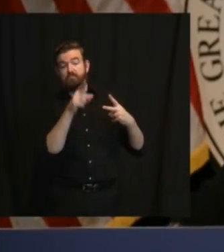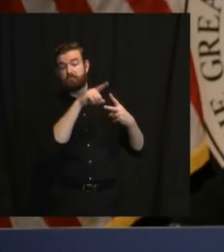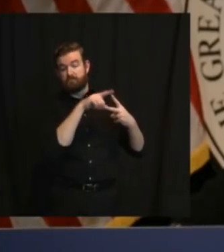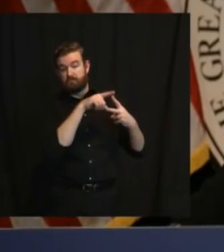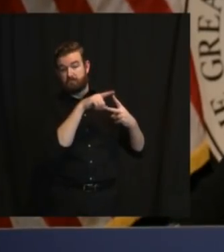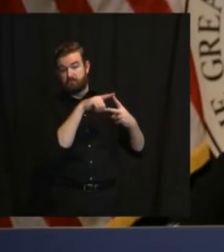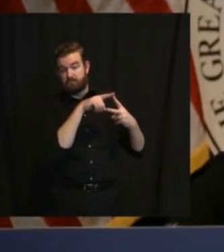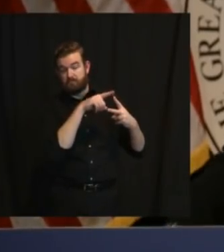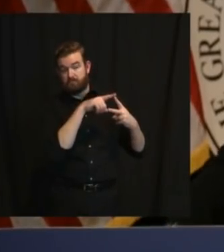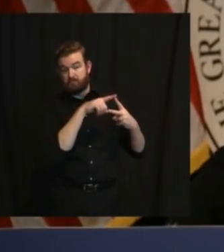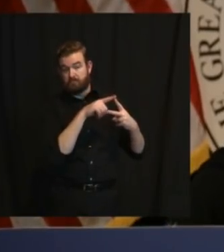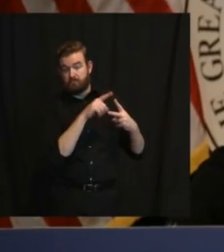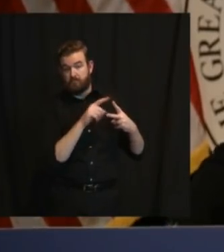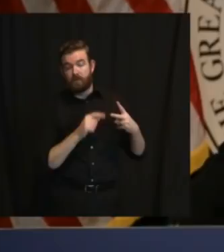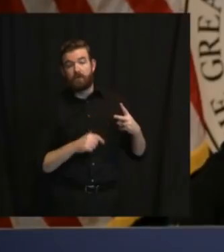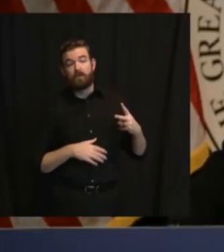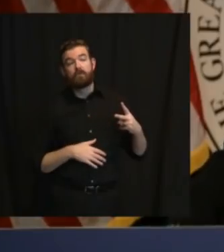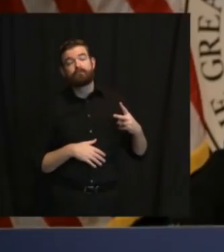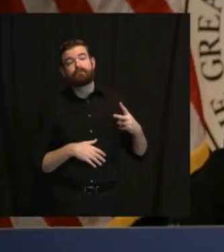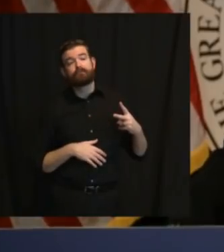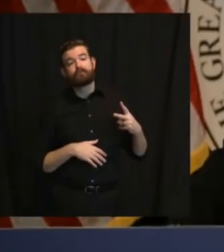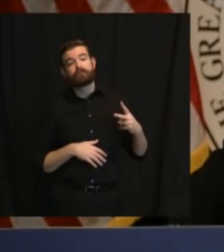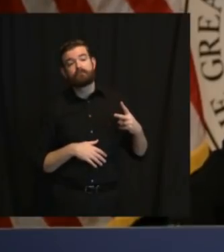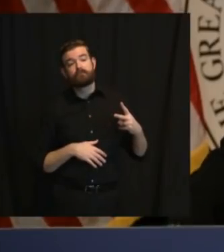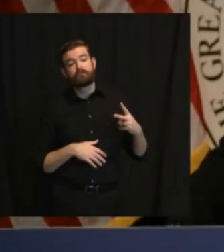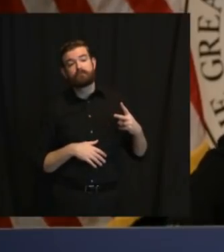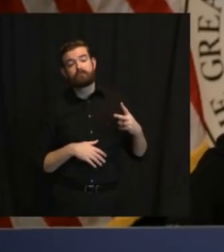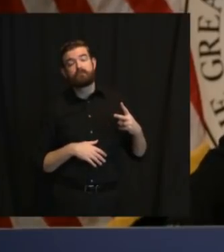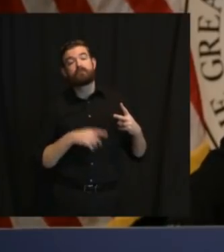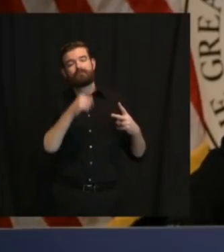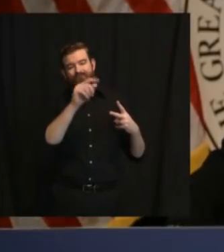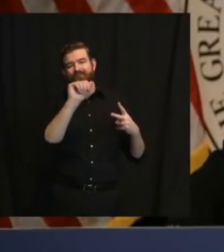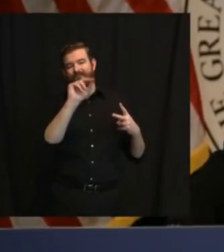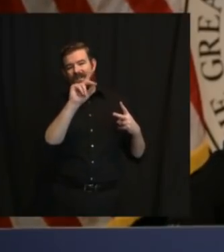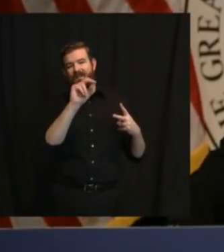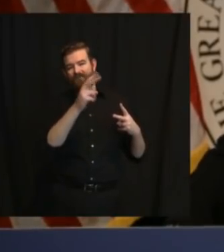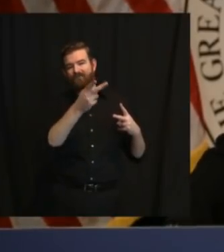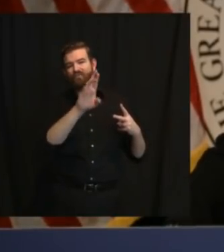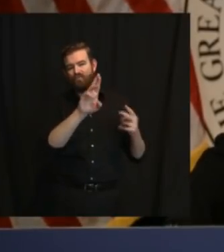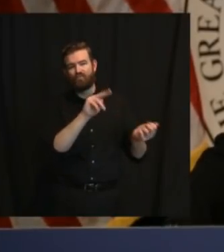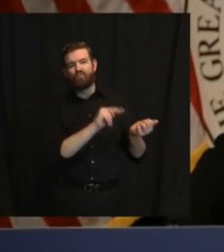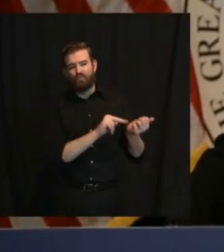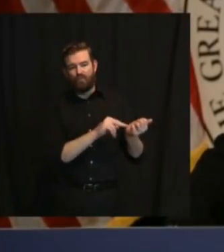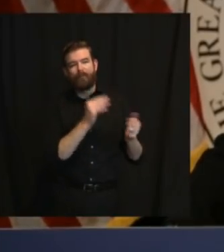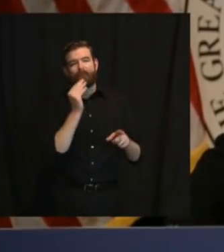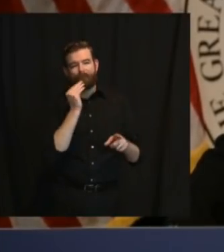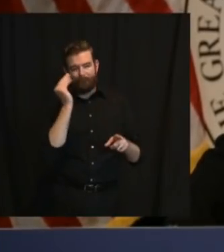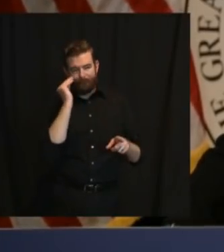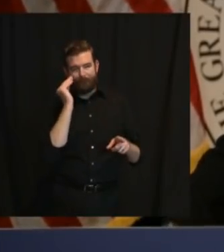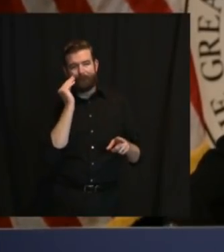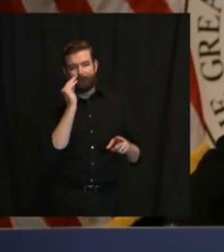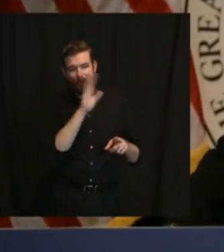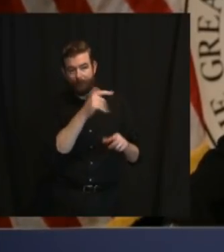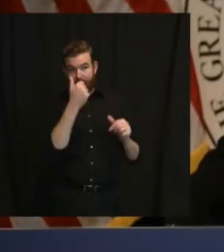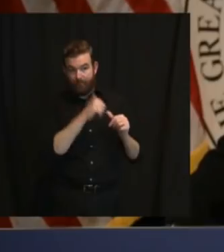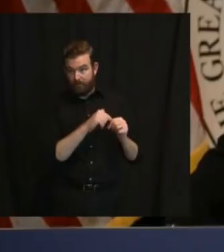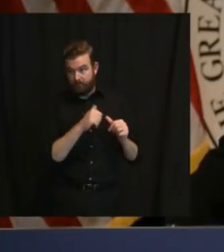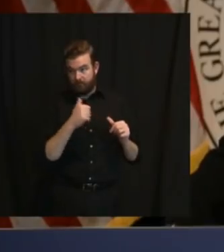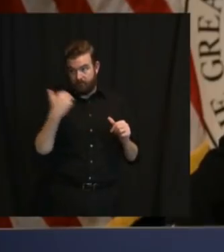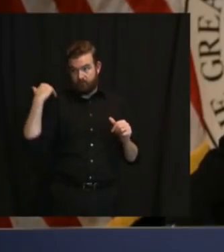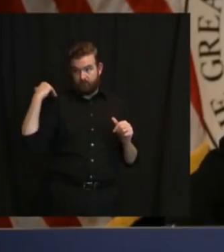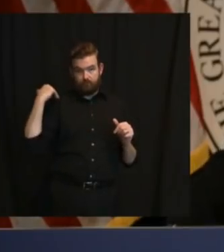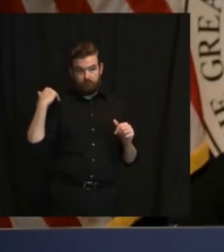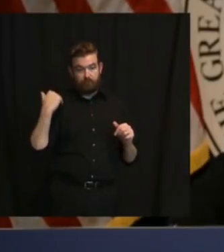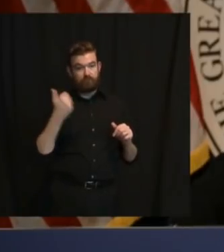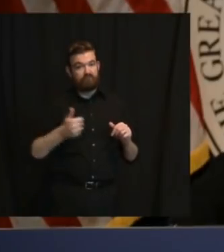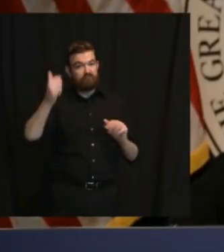record if we get it wrong, that the Attorney General has already, he sat here and he has established an investigation, and I think we have to let that